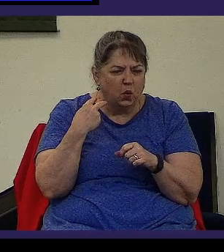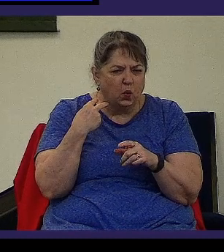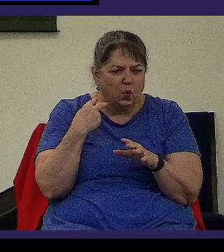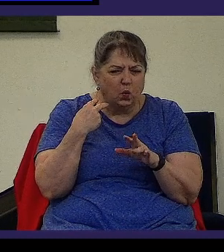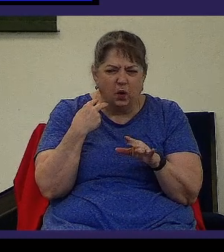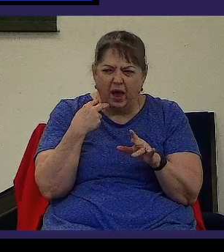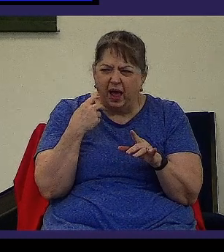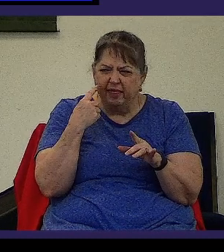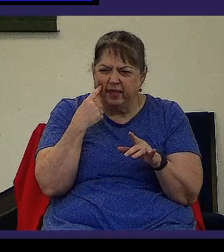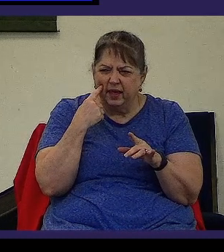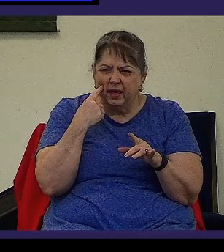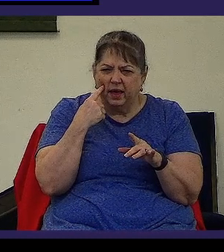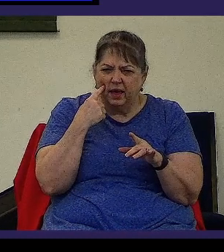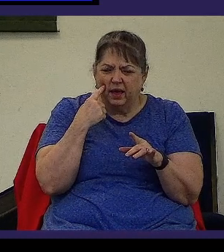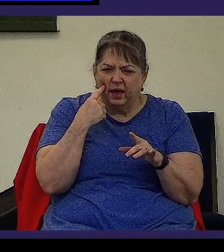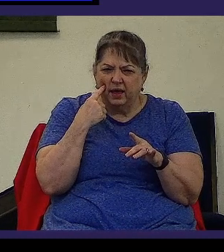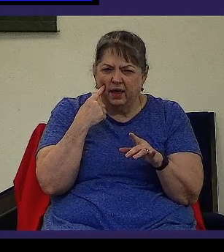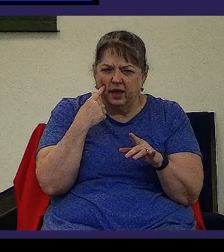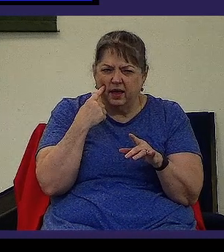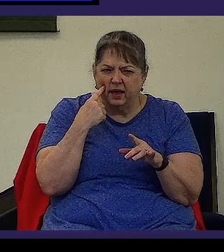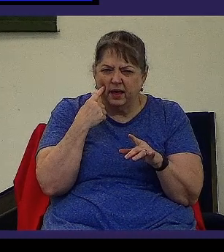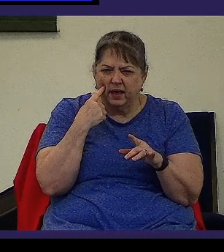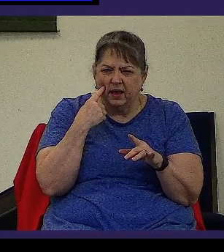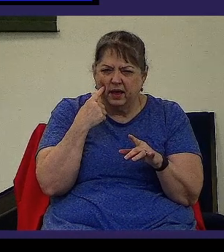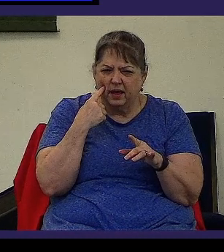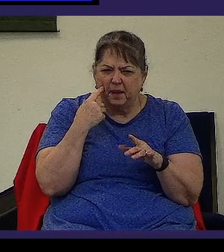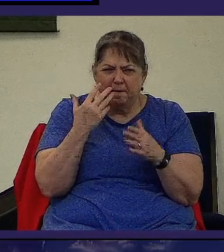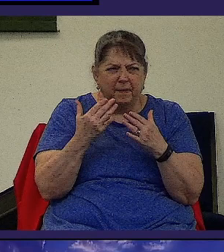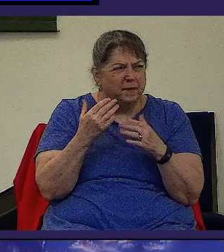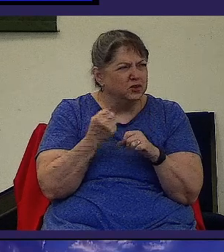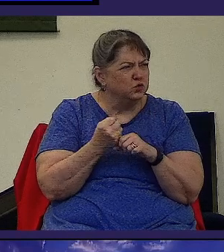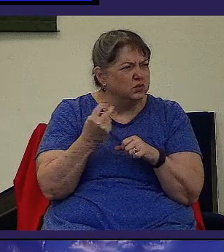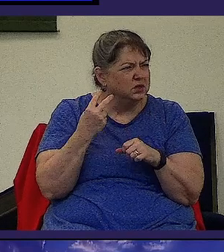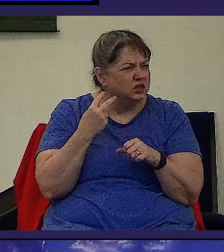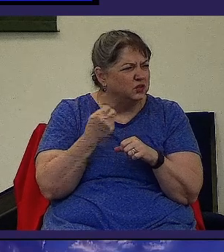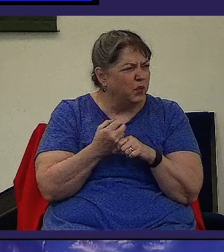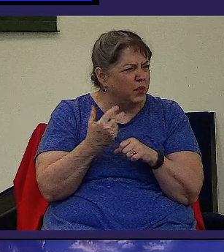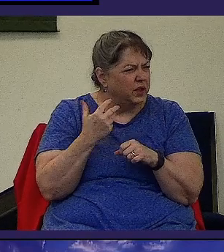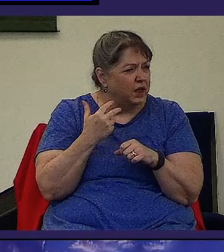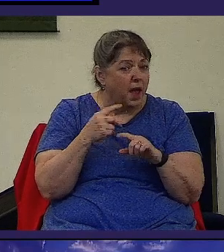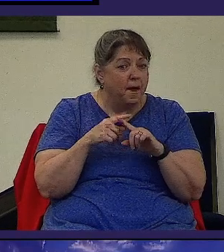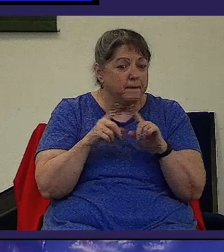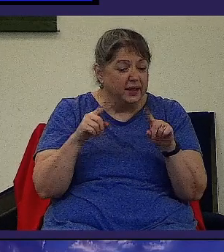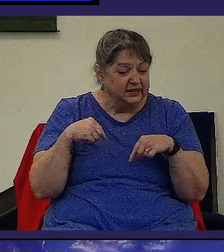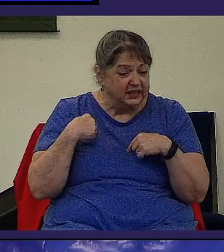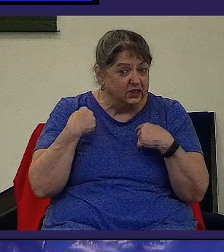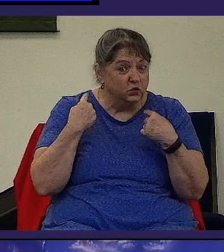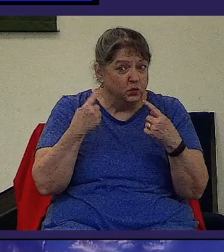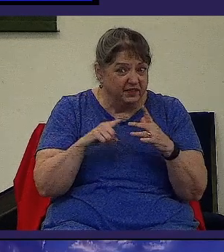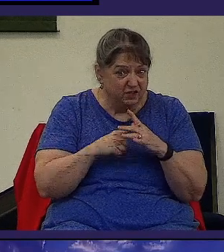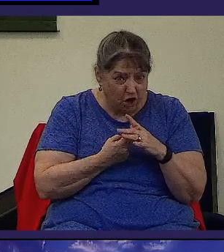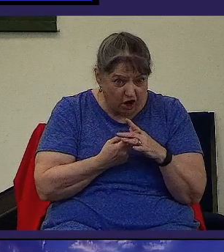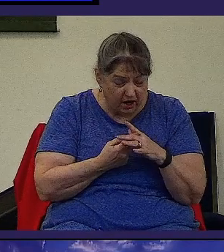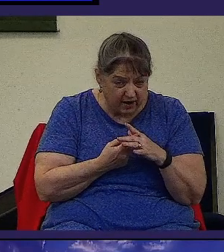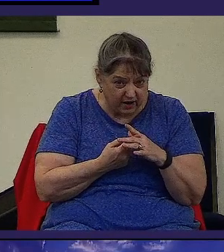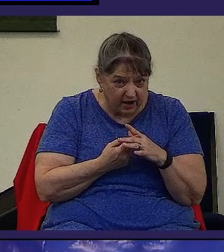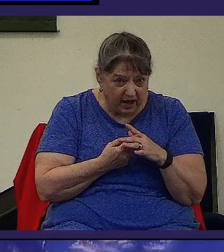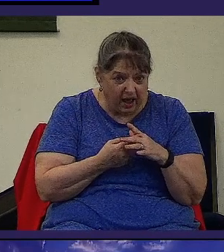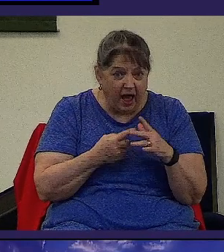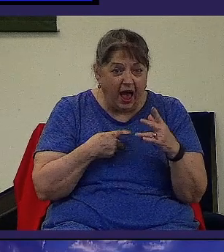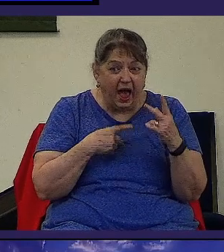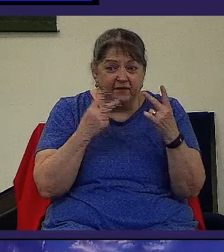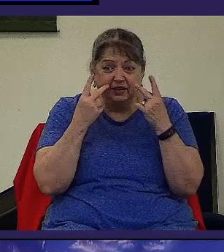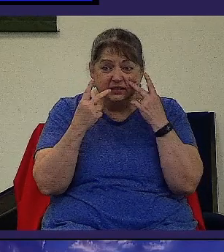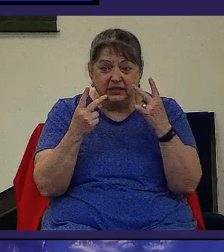the start of last year and i want to say that and maybe the year before that i don't remember exactly but since we started i've seen an upgrade in our